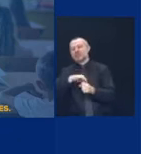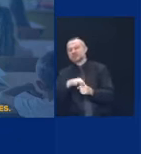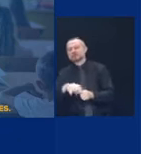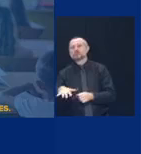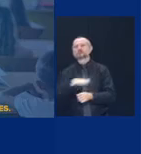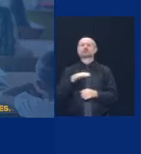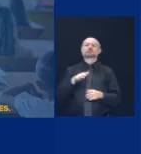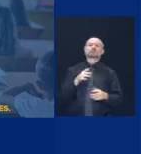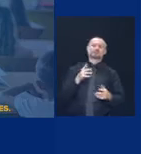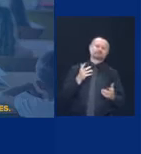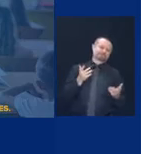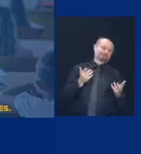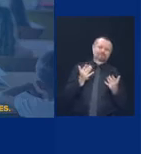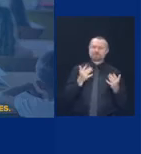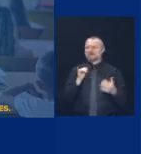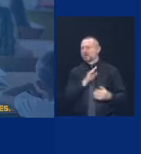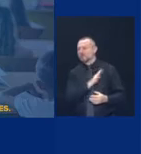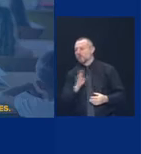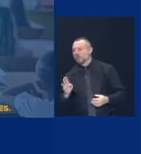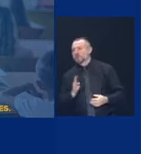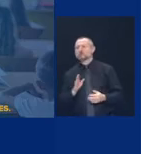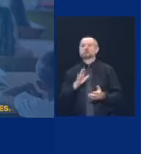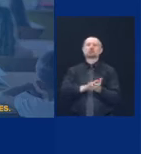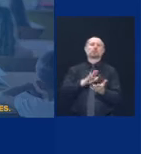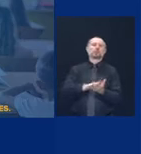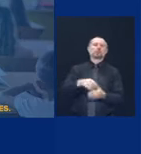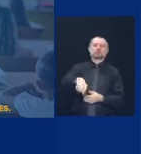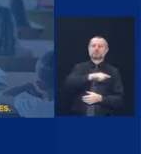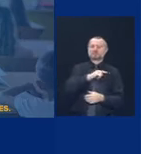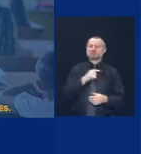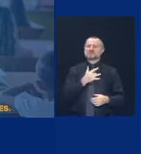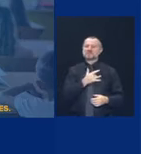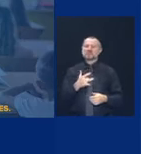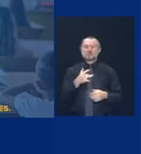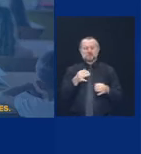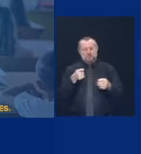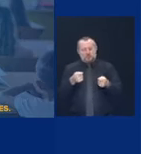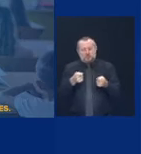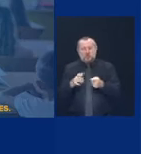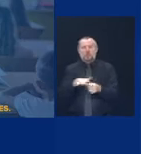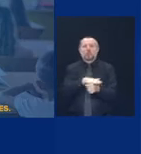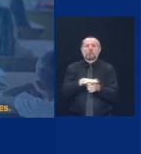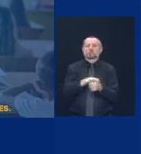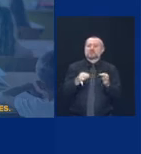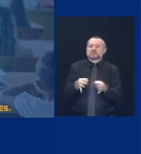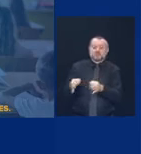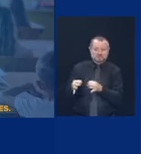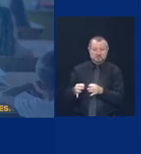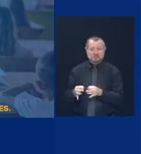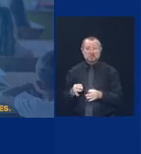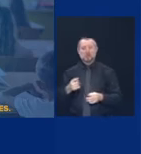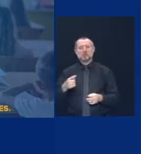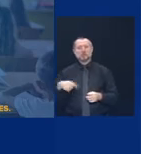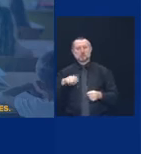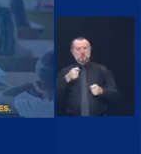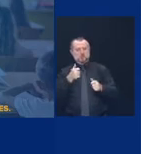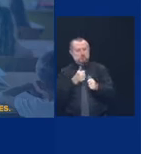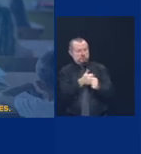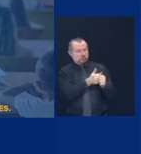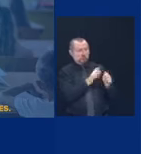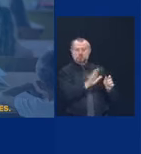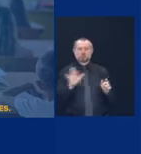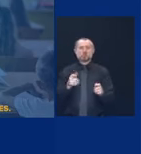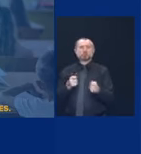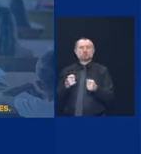for the school board. Localities are very proprietary about their control of their